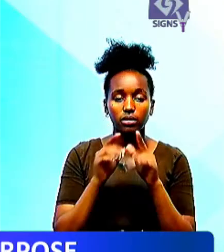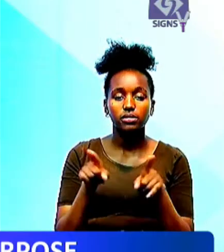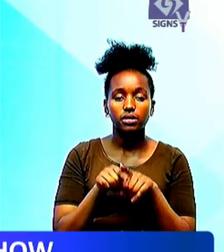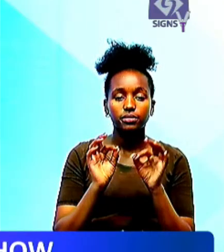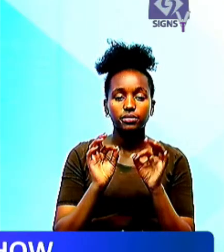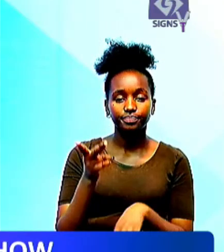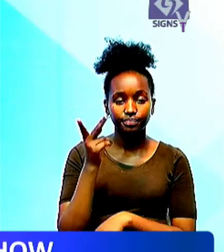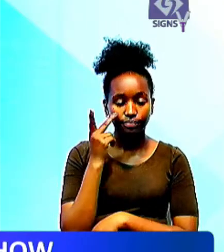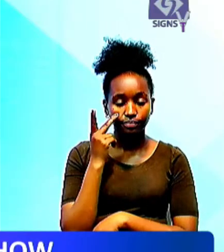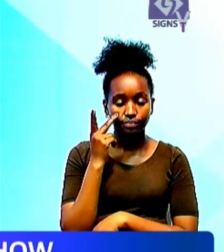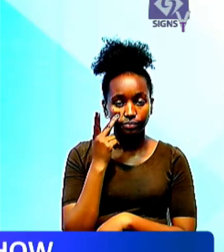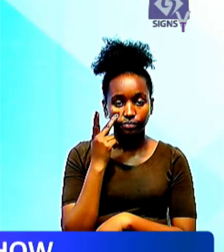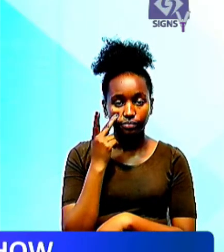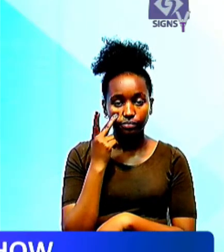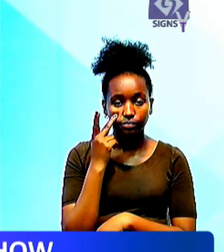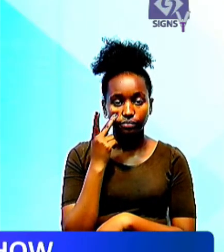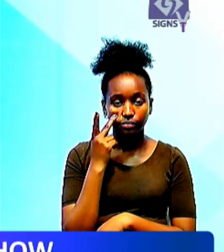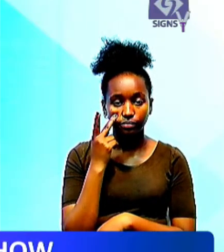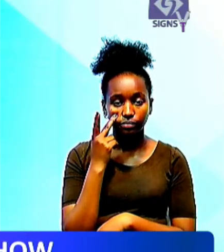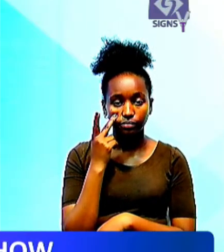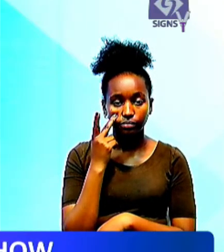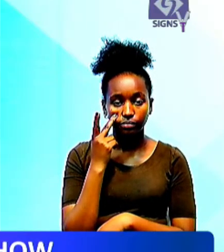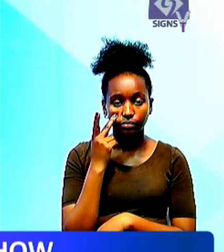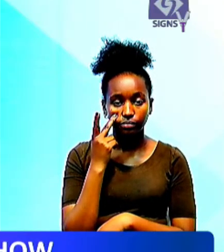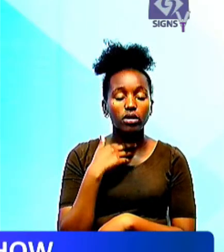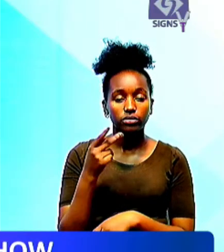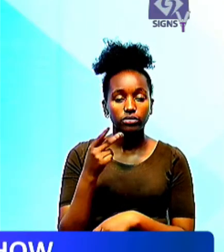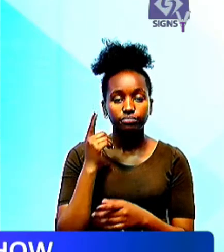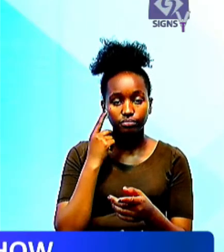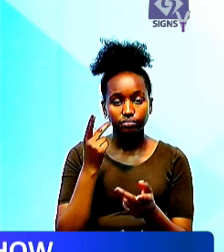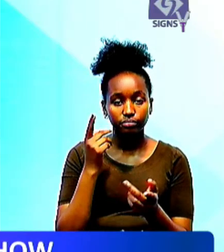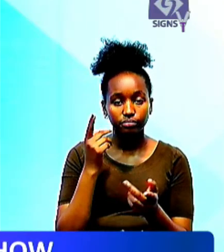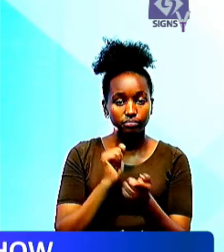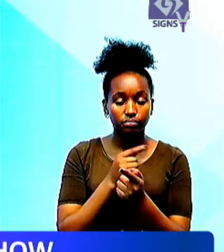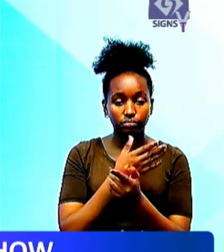language interpreter has been Esther Kendi. Let us see you tomorrow as we usher in